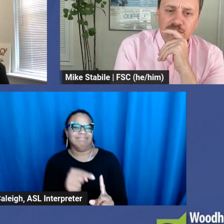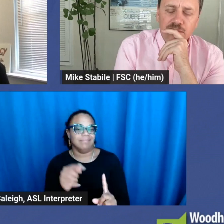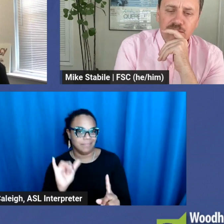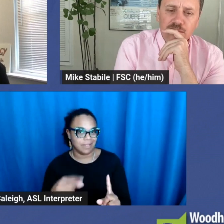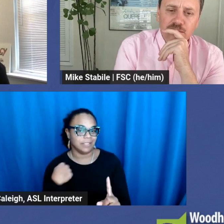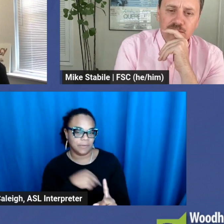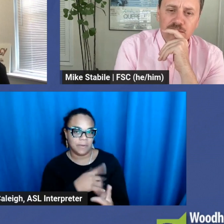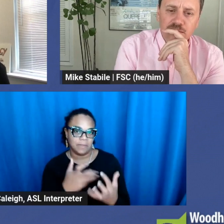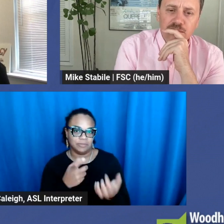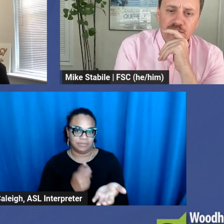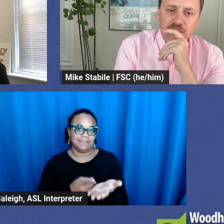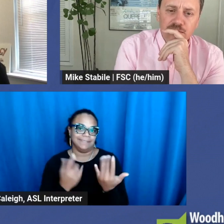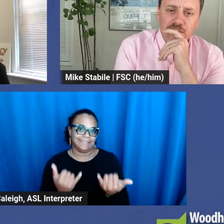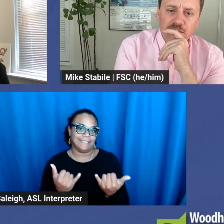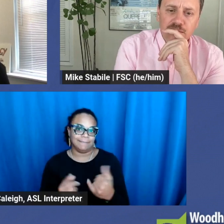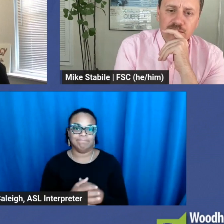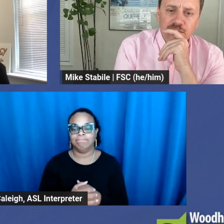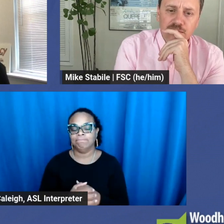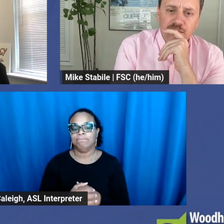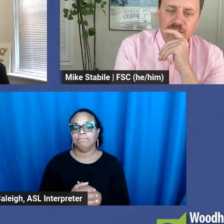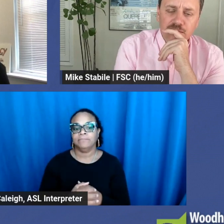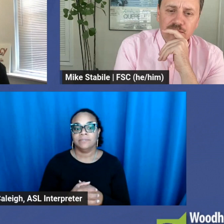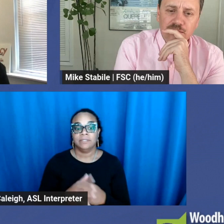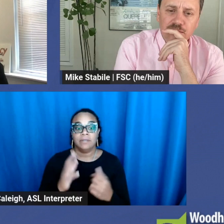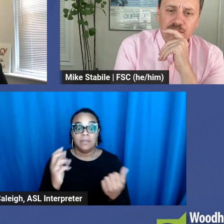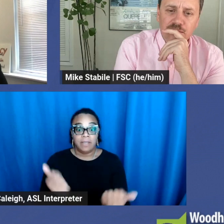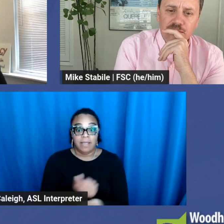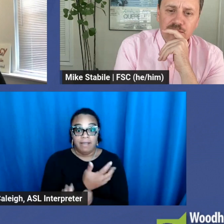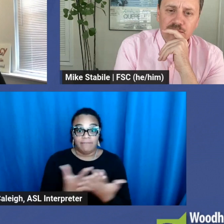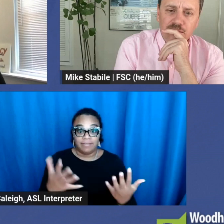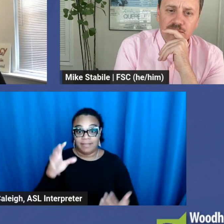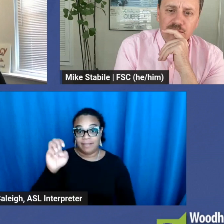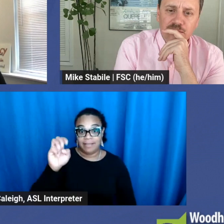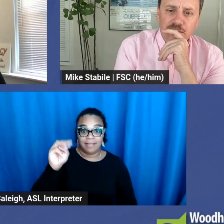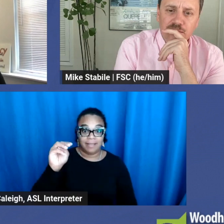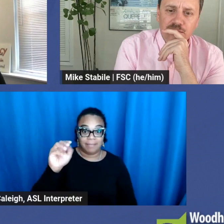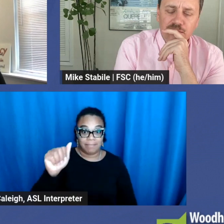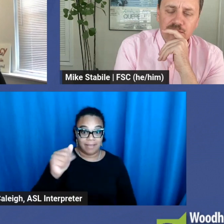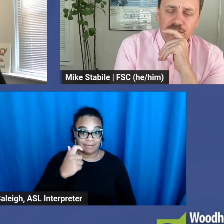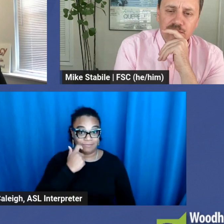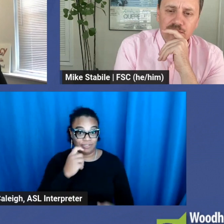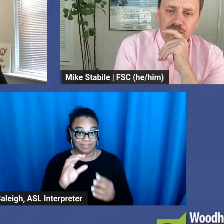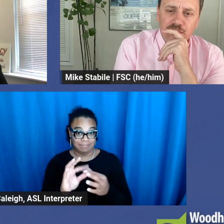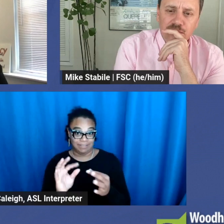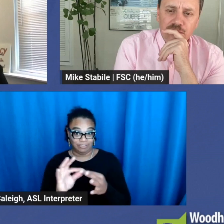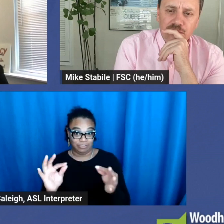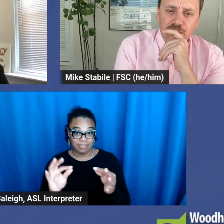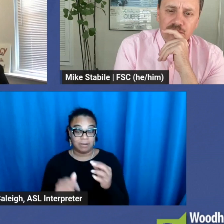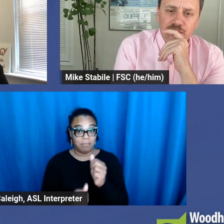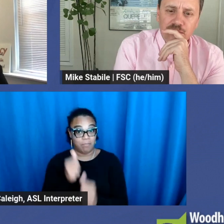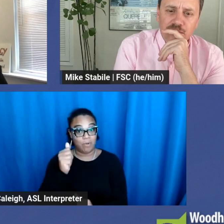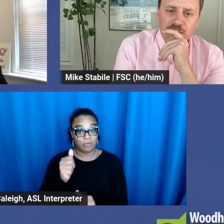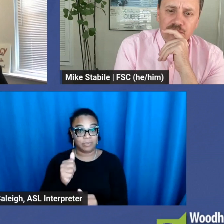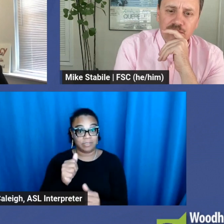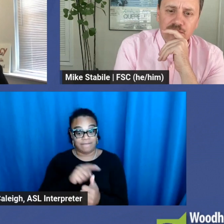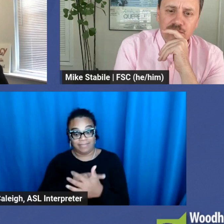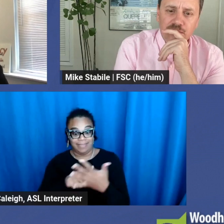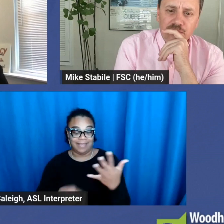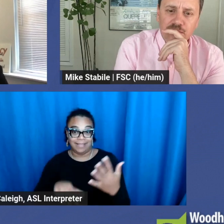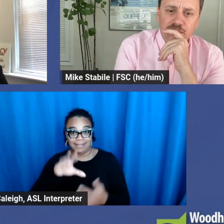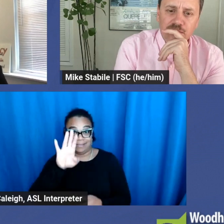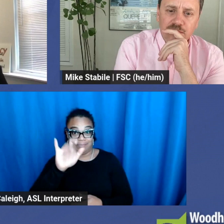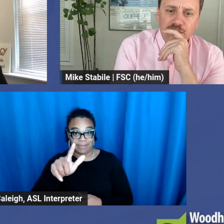our conversation today. So everything that Emma just mentioned, the majority of those bills Woodhull stands in opposition